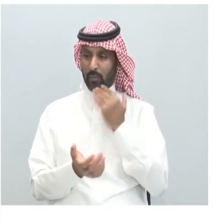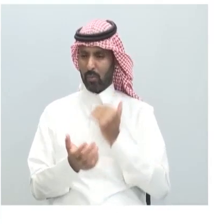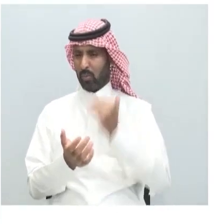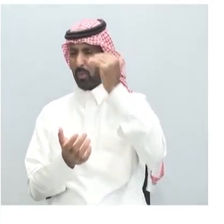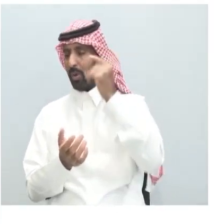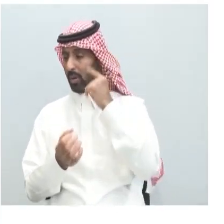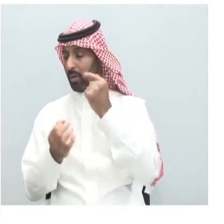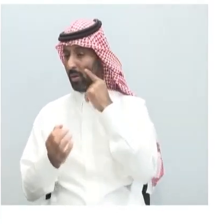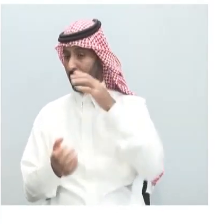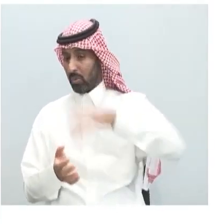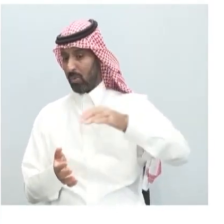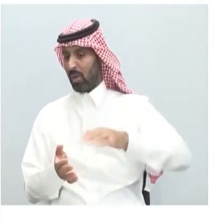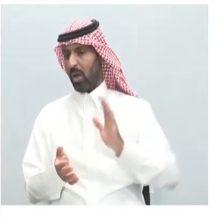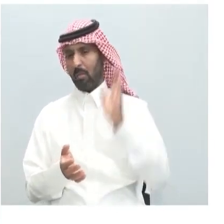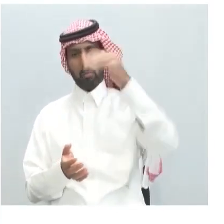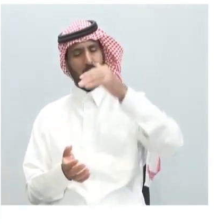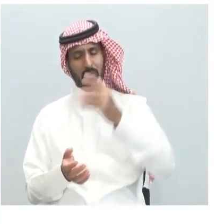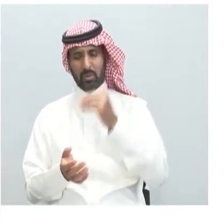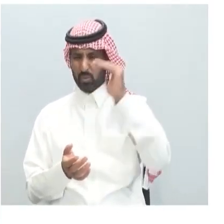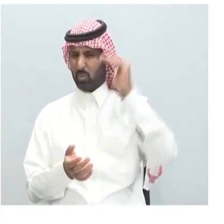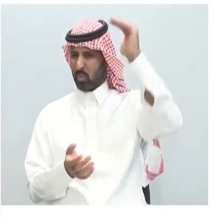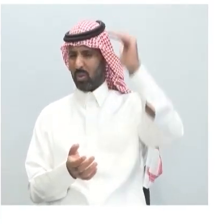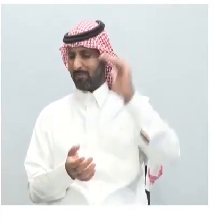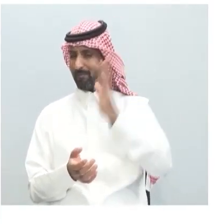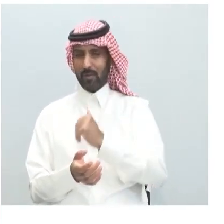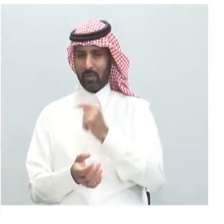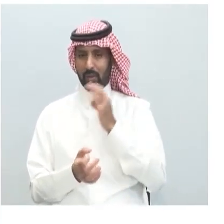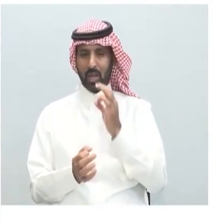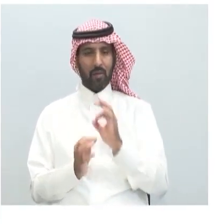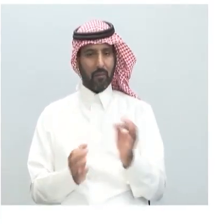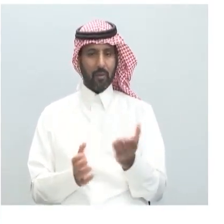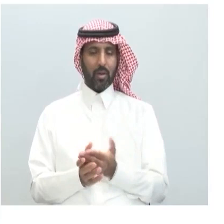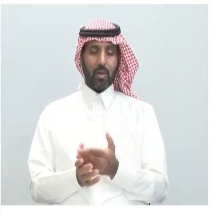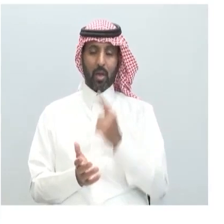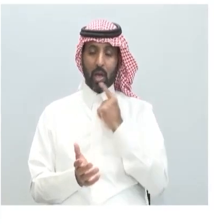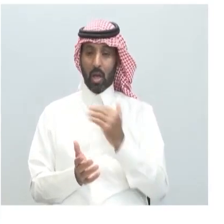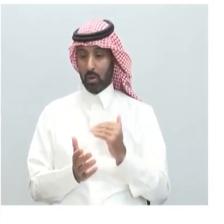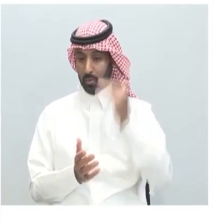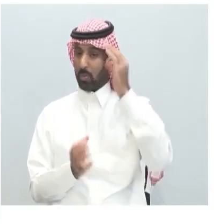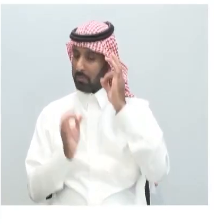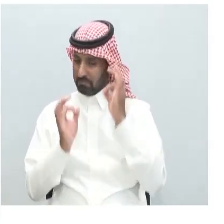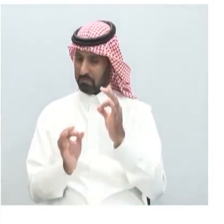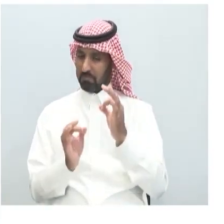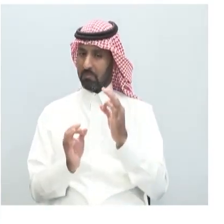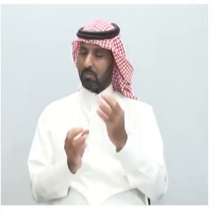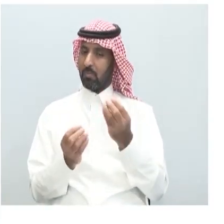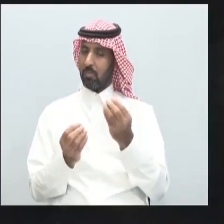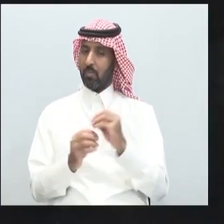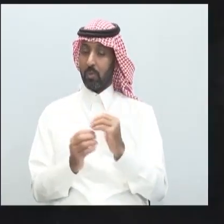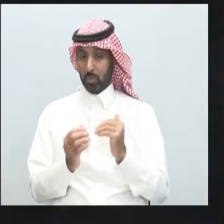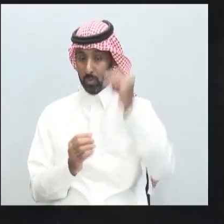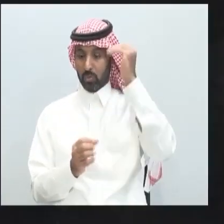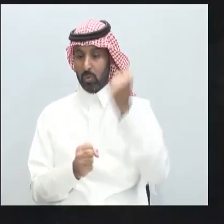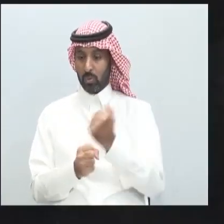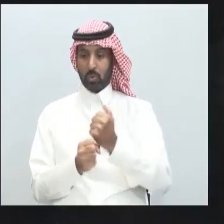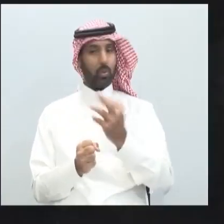be a basketball player. To be a basketball player. I'm tall enough. Tall enough to do what? To